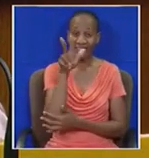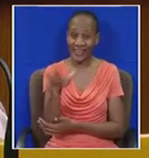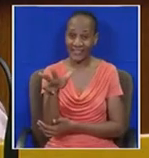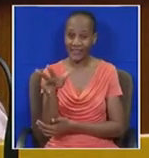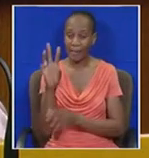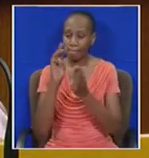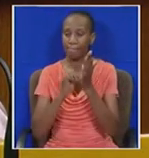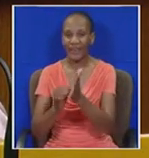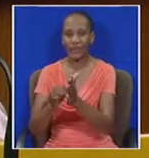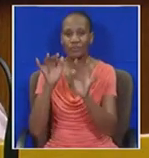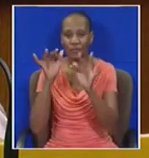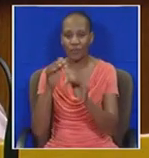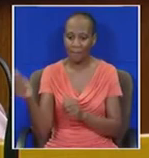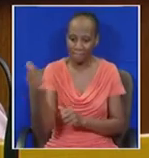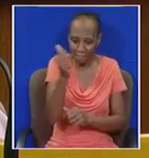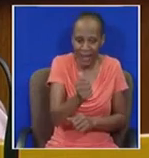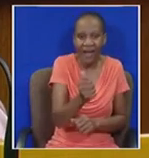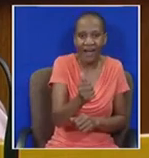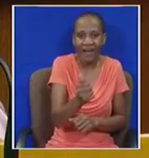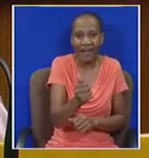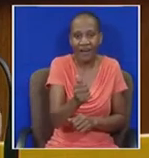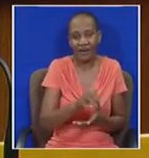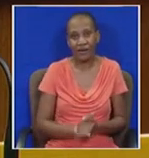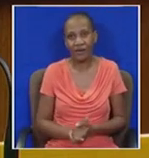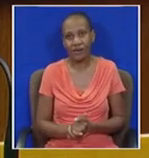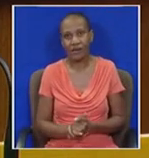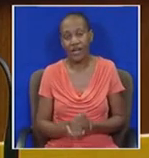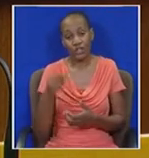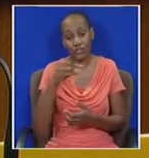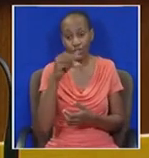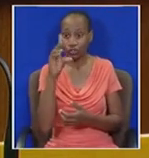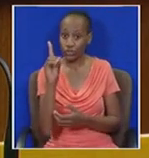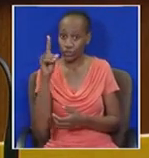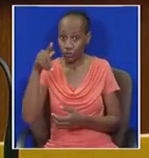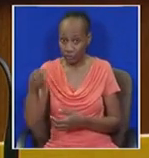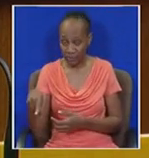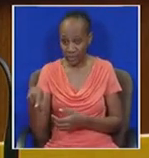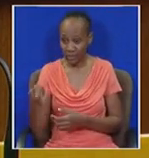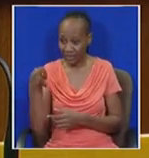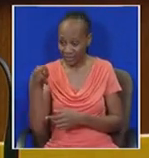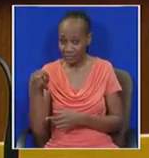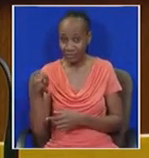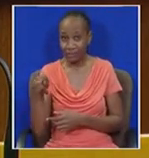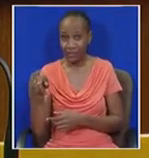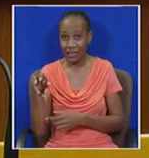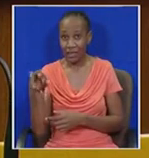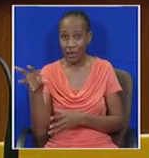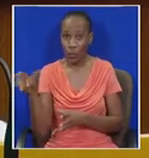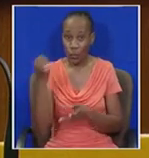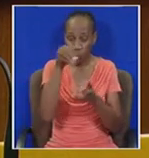million people were employed in this sector. And the GDP, it contributed manufacturing